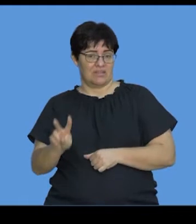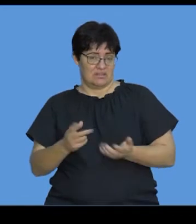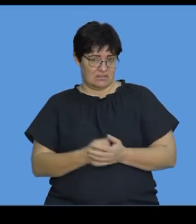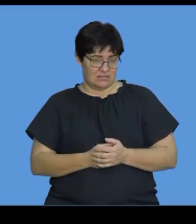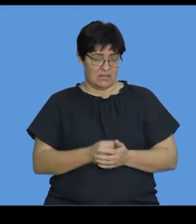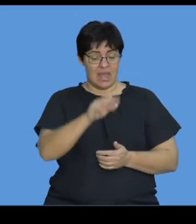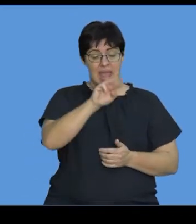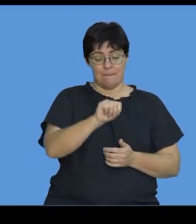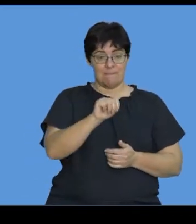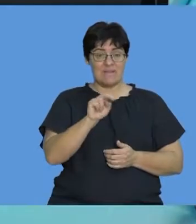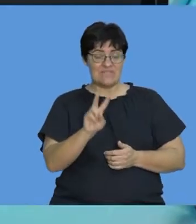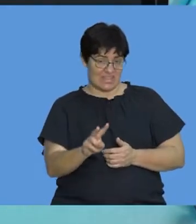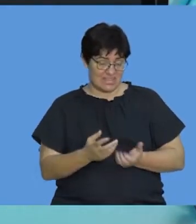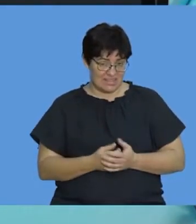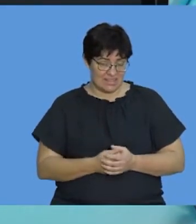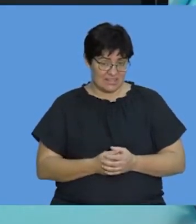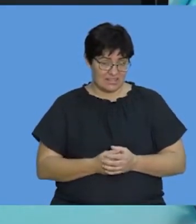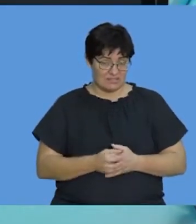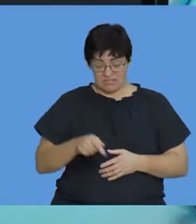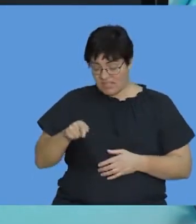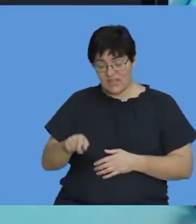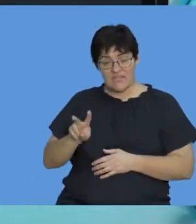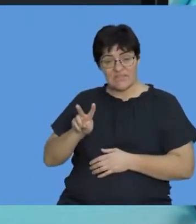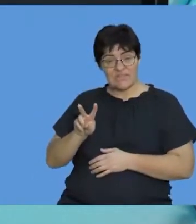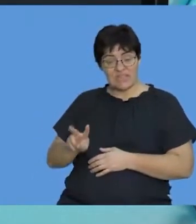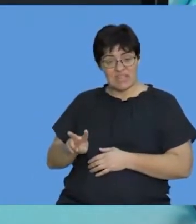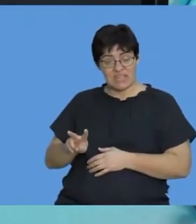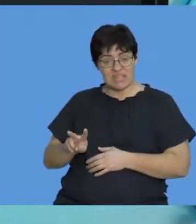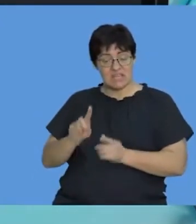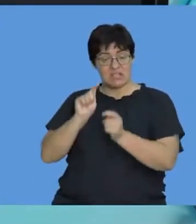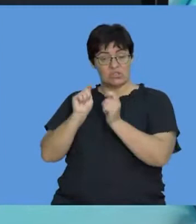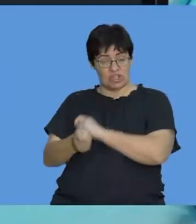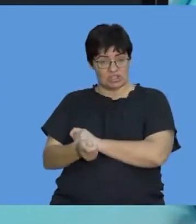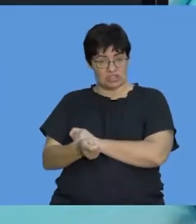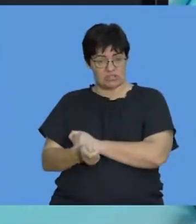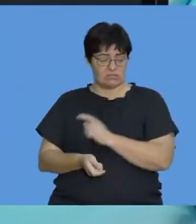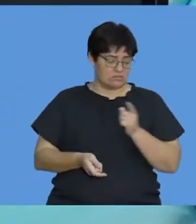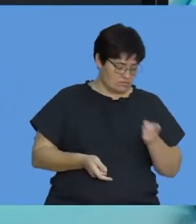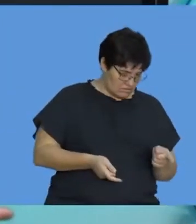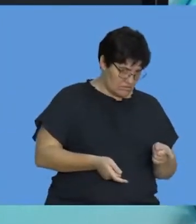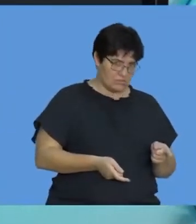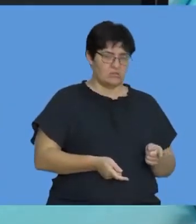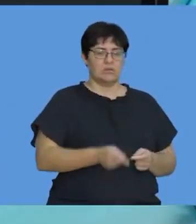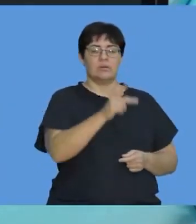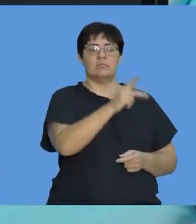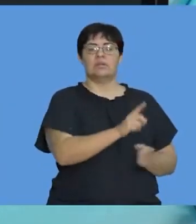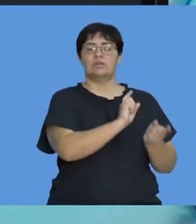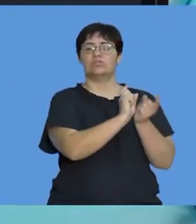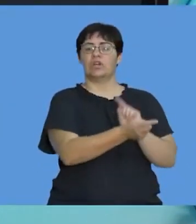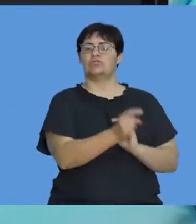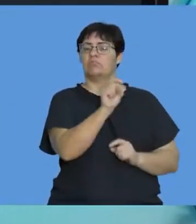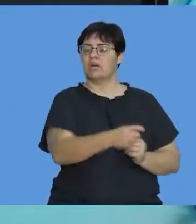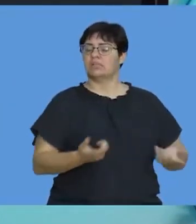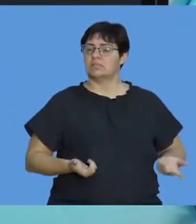times velocity. So if the velocity of an object changes, its momentum must